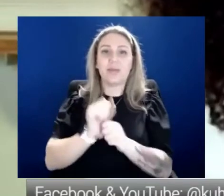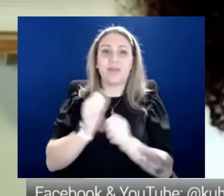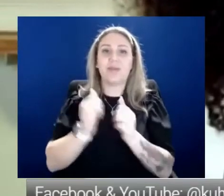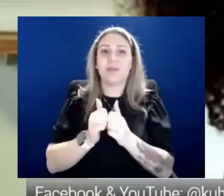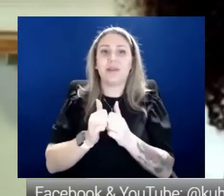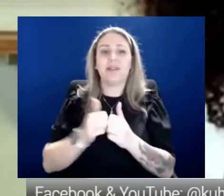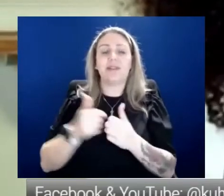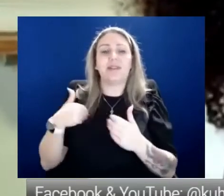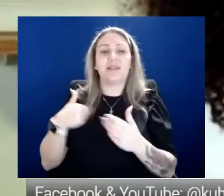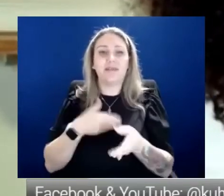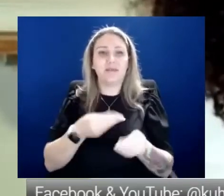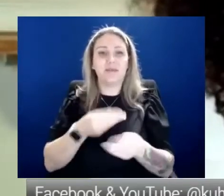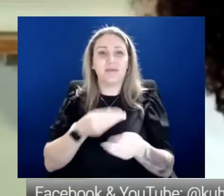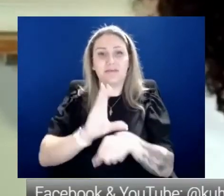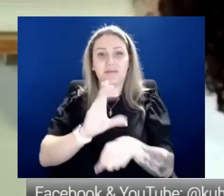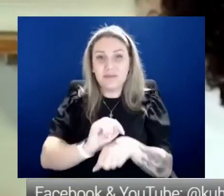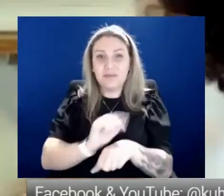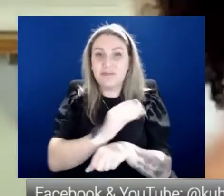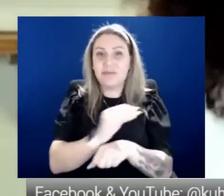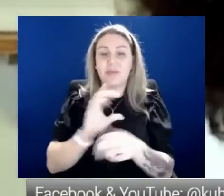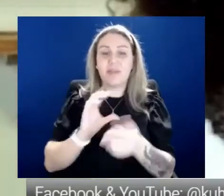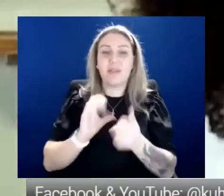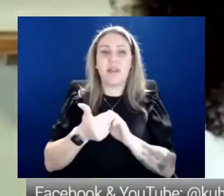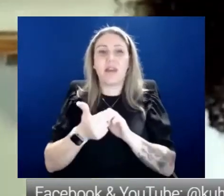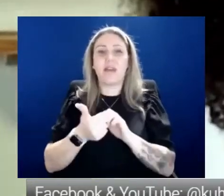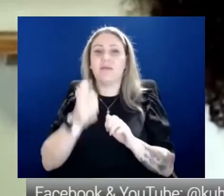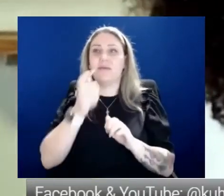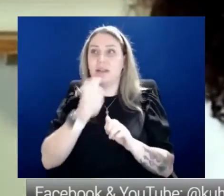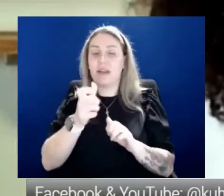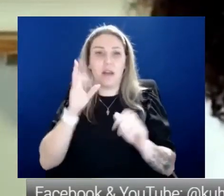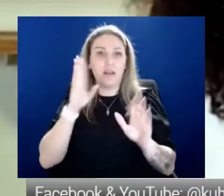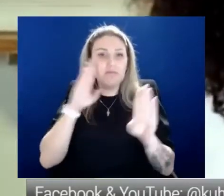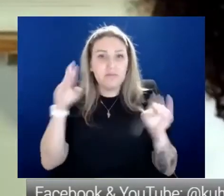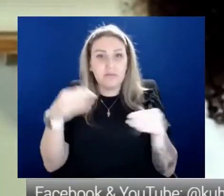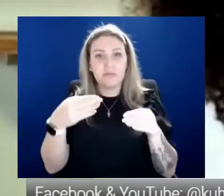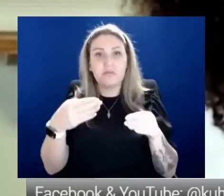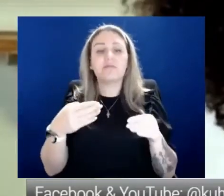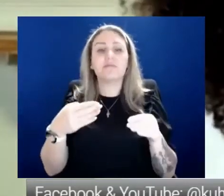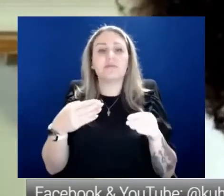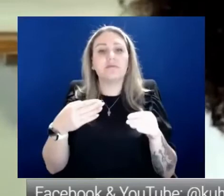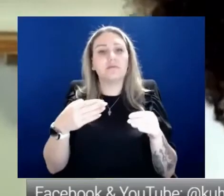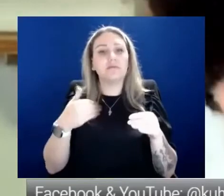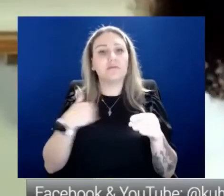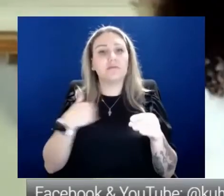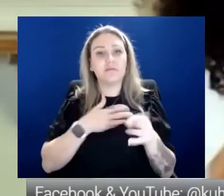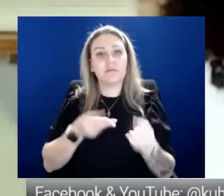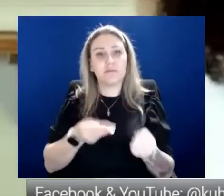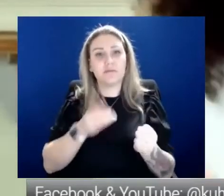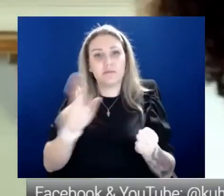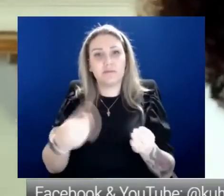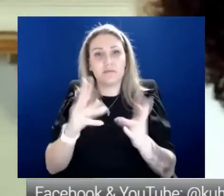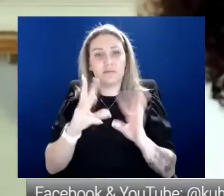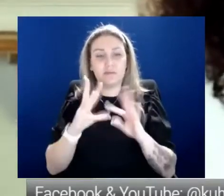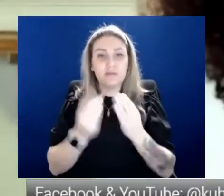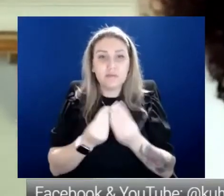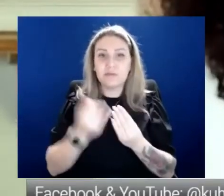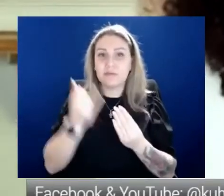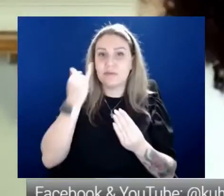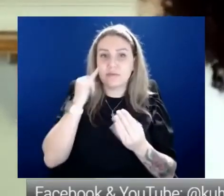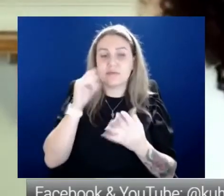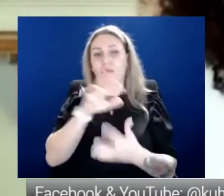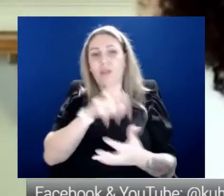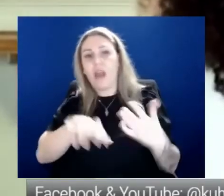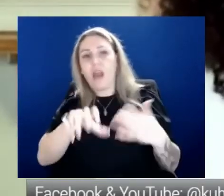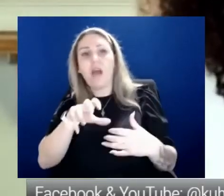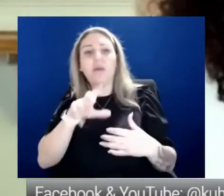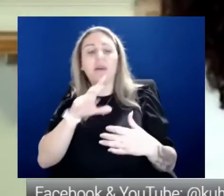consultant and how it really is not exclusive for breastfeeding only families, but if you're doing combo feeding,